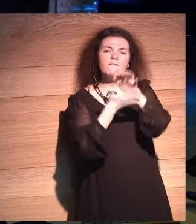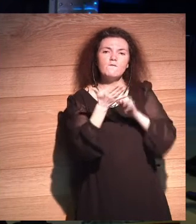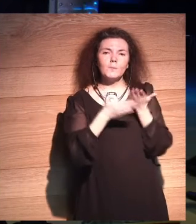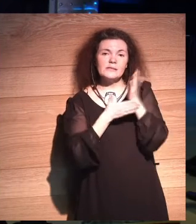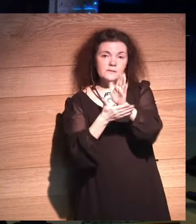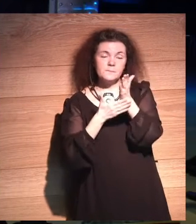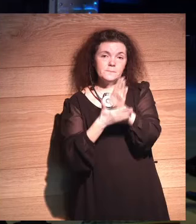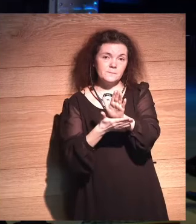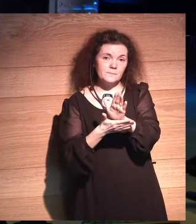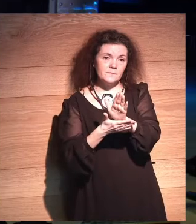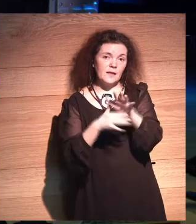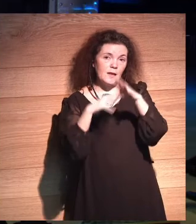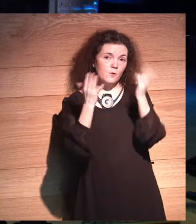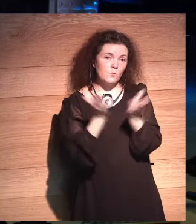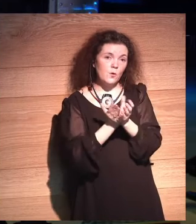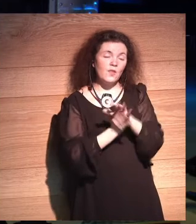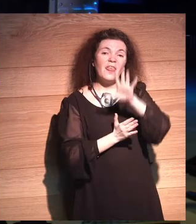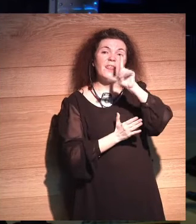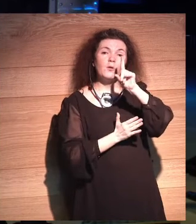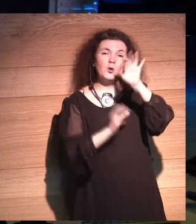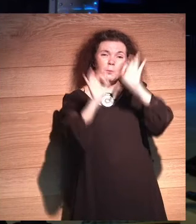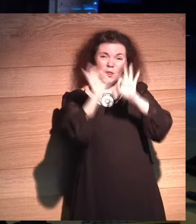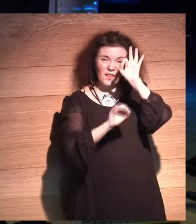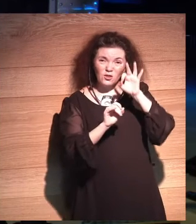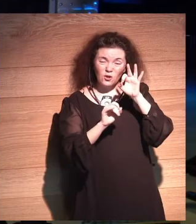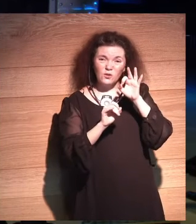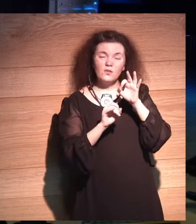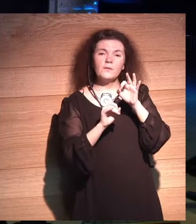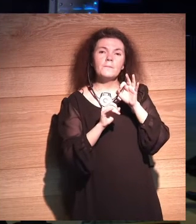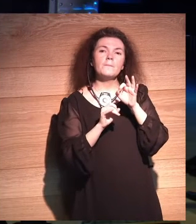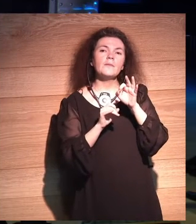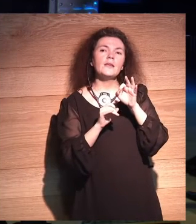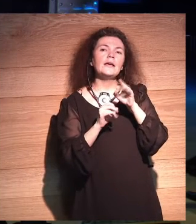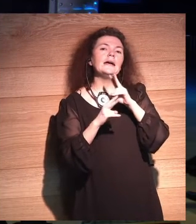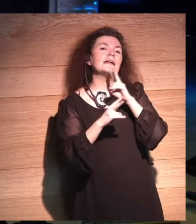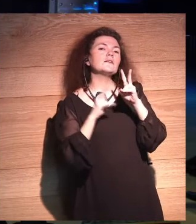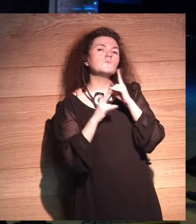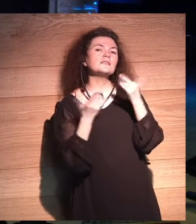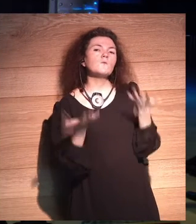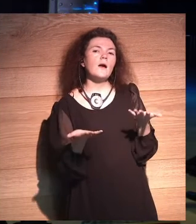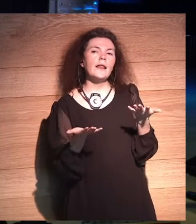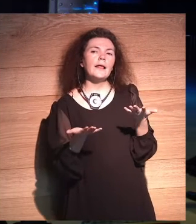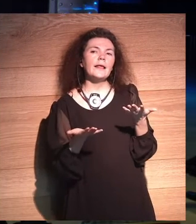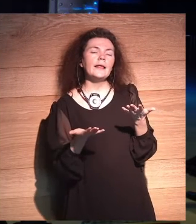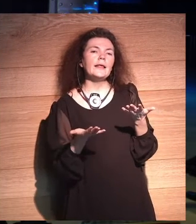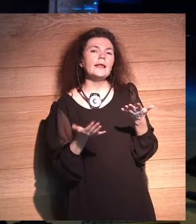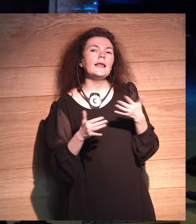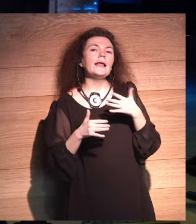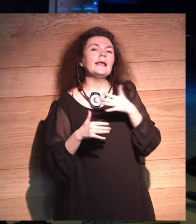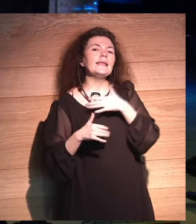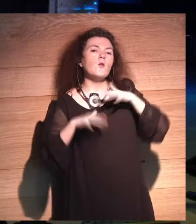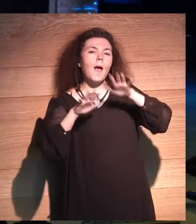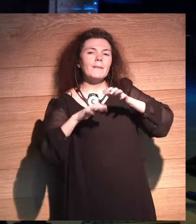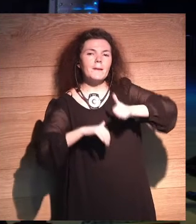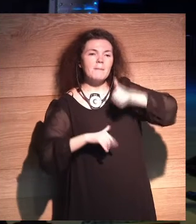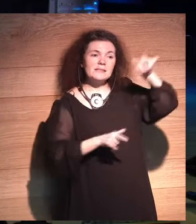would like more support, learning how to engage with citizens, and yet only 15% say they receive that support.